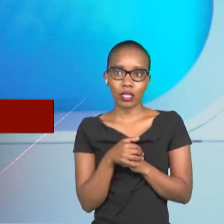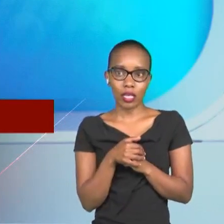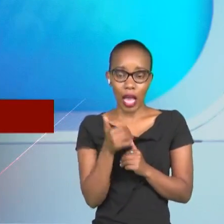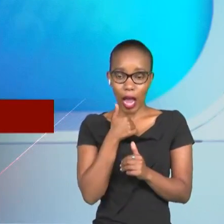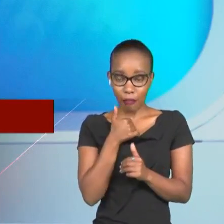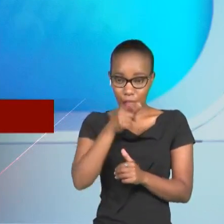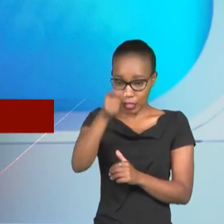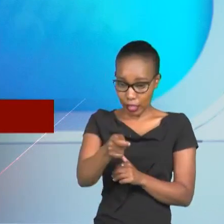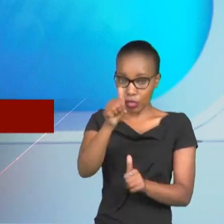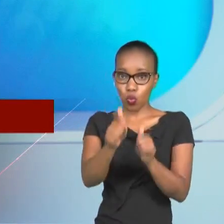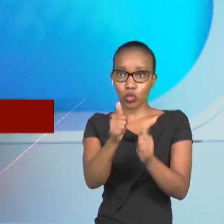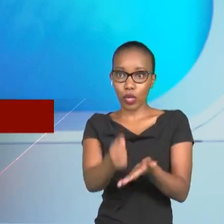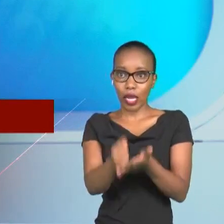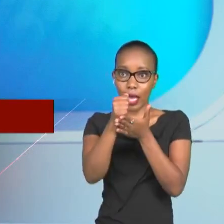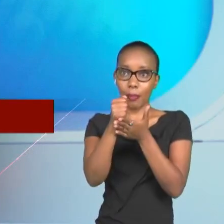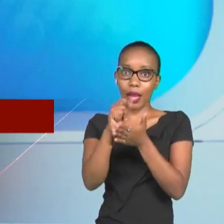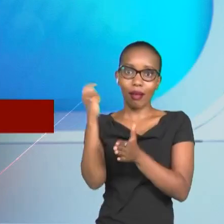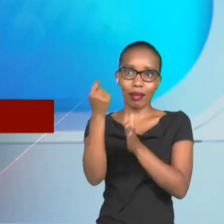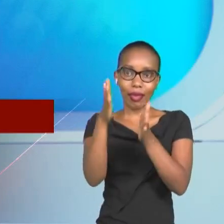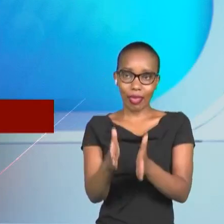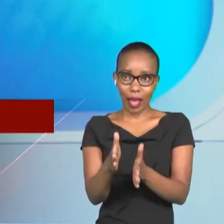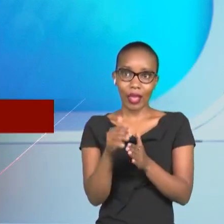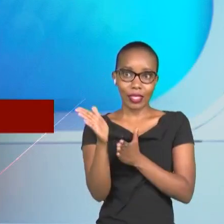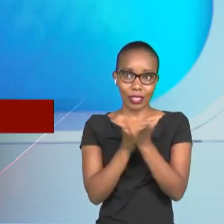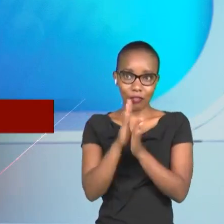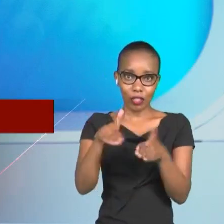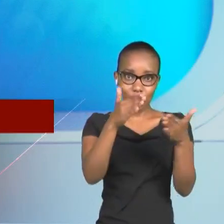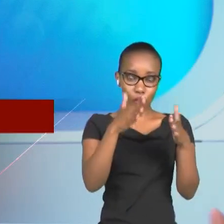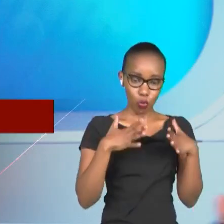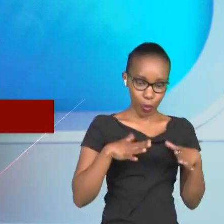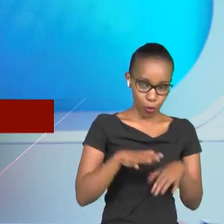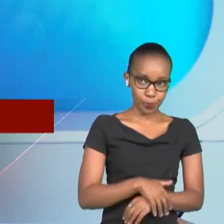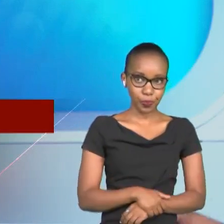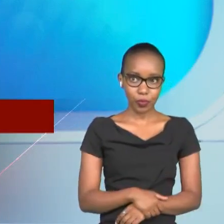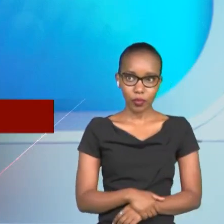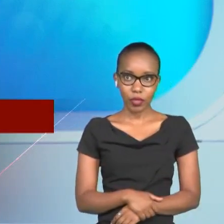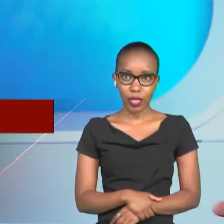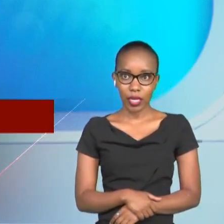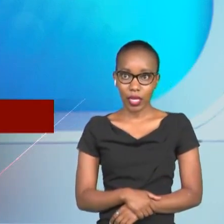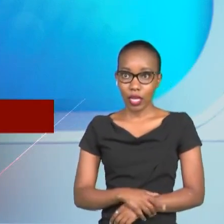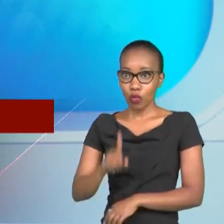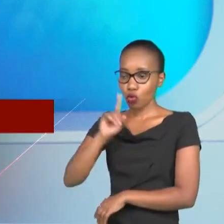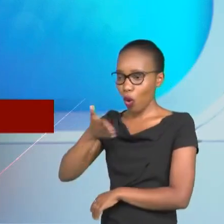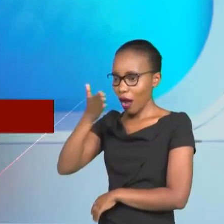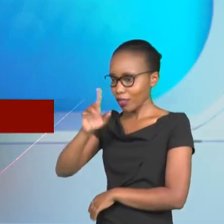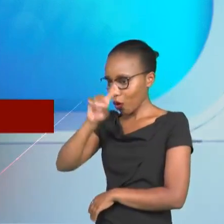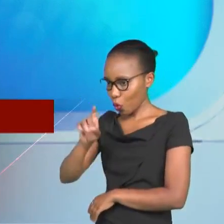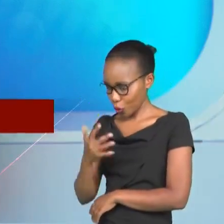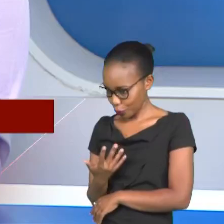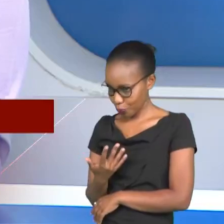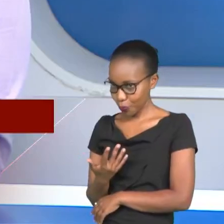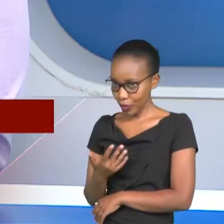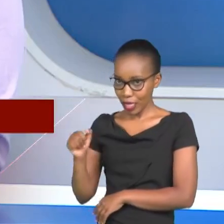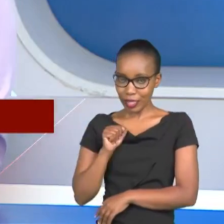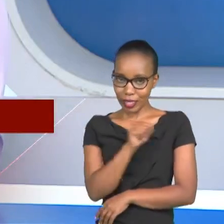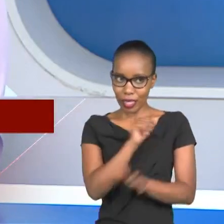with a ruling that would actually favor the interests of the mwananchi, which is service delivery to the people. So in the past, Ruth, to answer my question, yes, has the